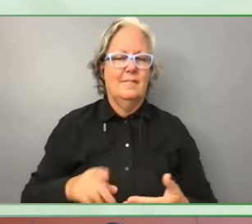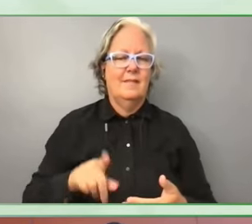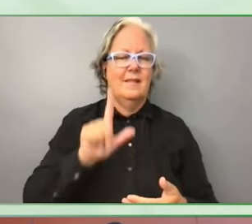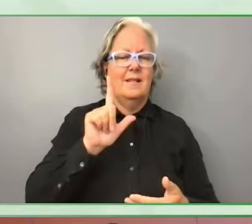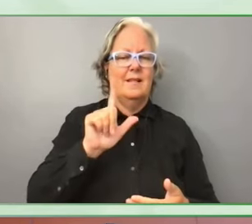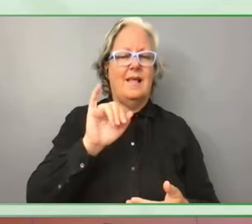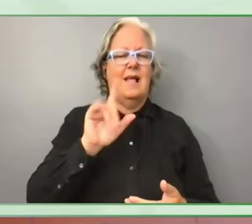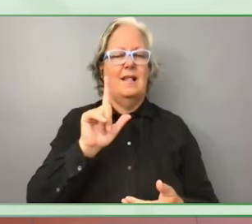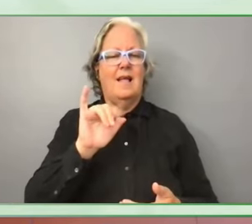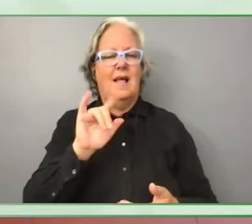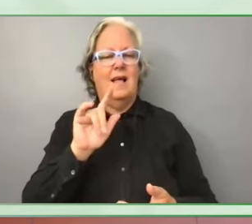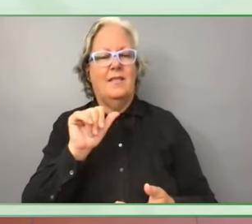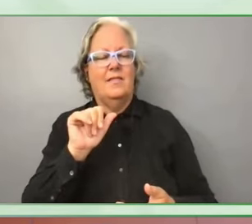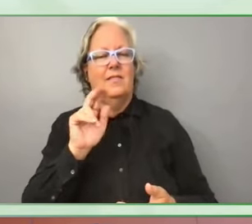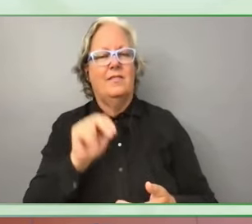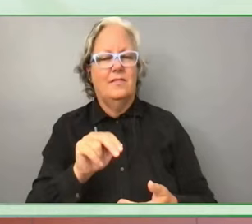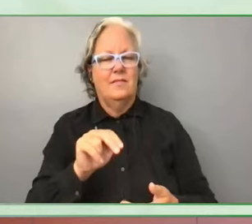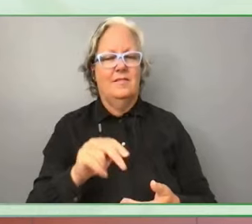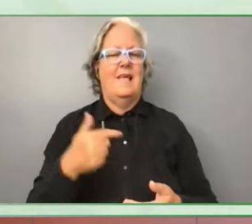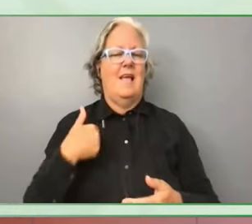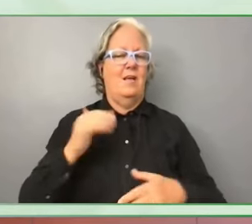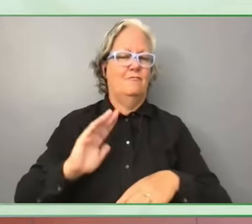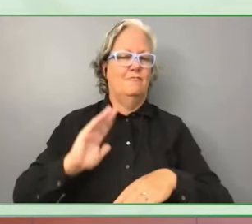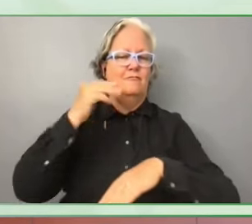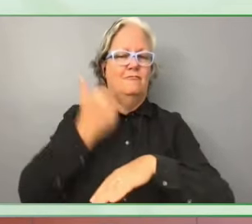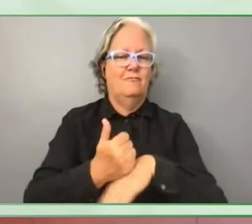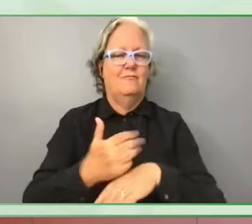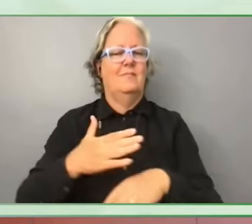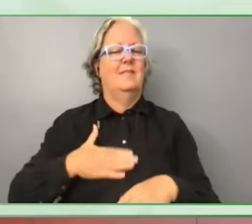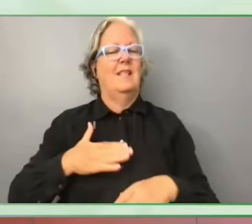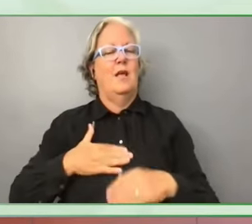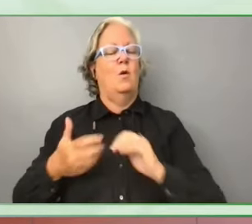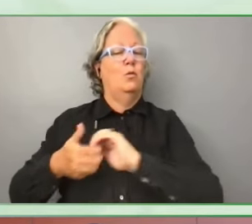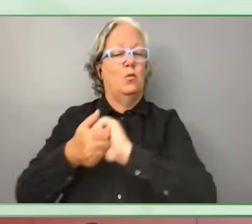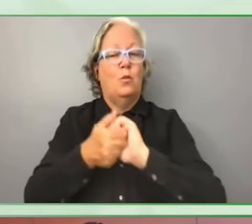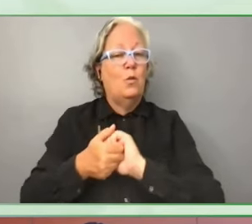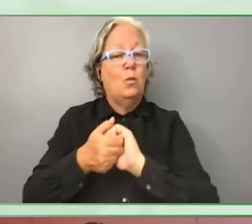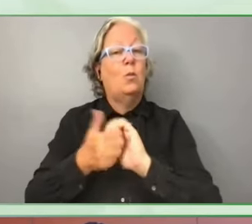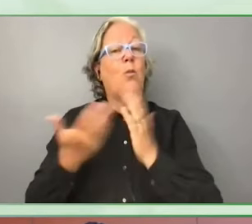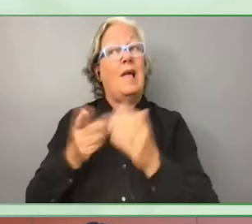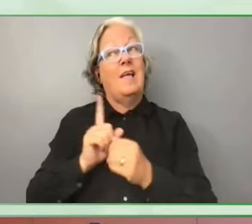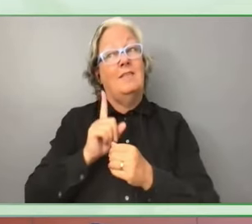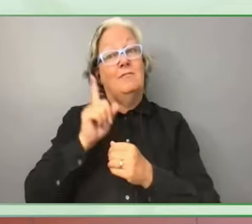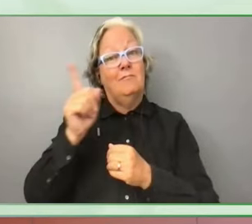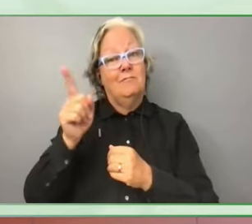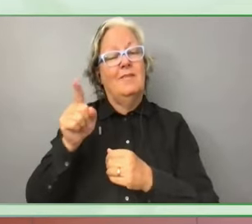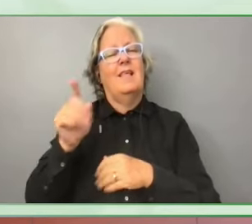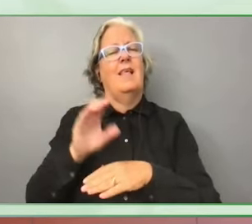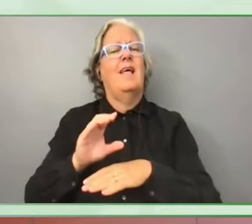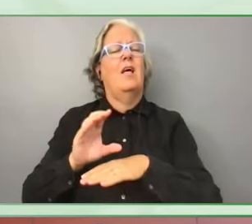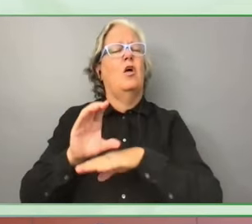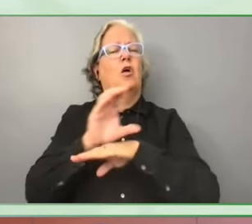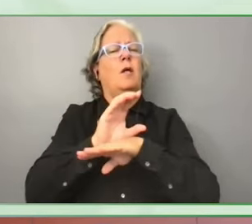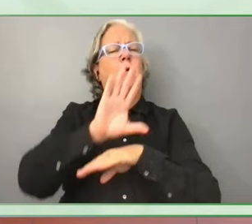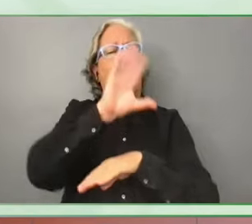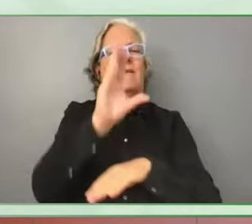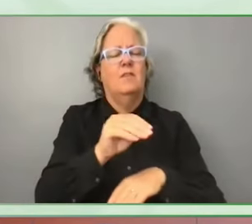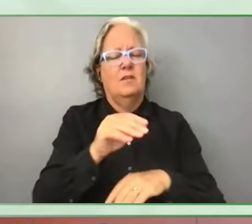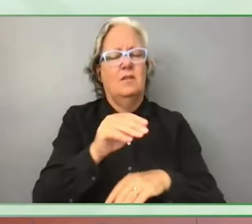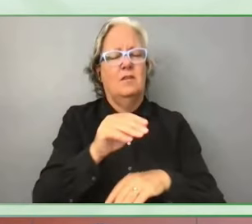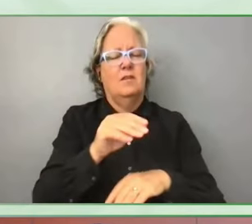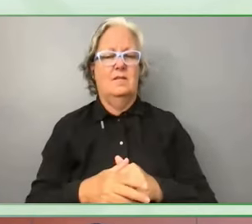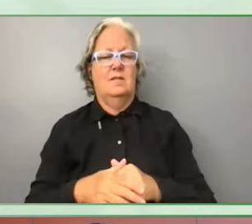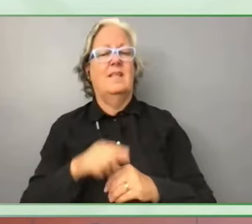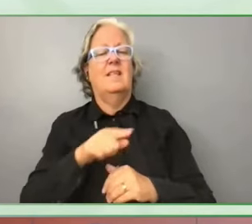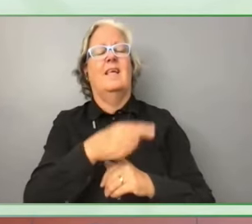founder of Lilian Dibo Association, which is based in Cameroon. We are mostly focused on the affairs of women and girls